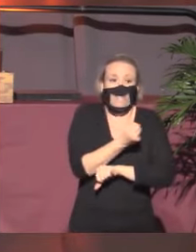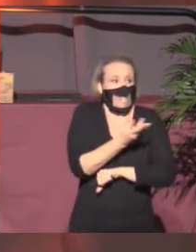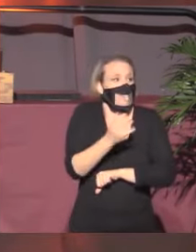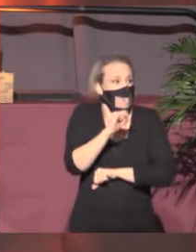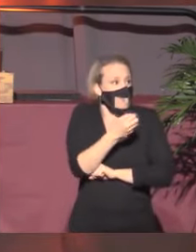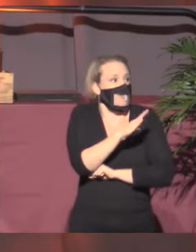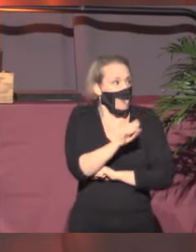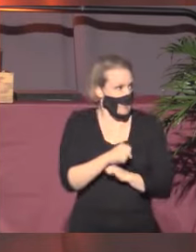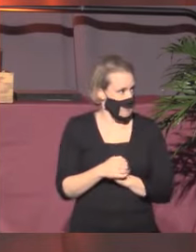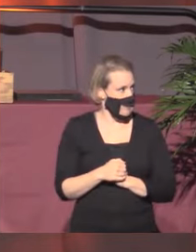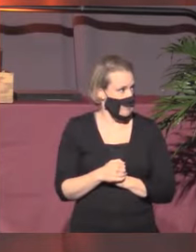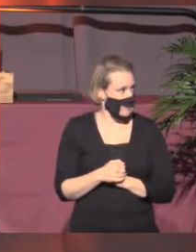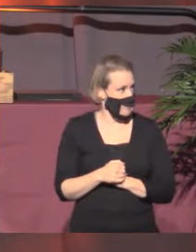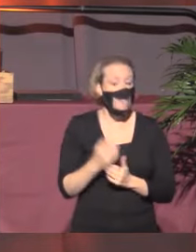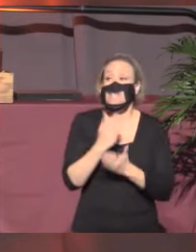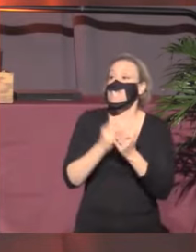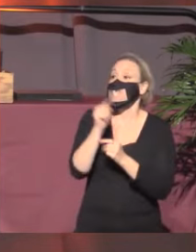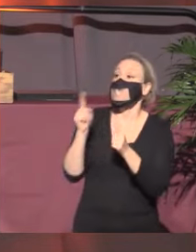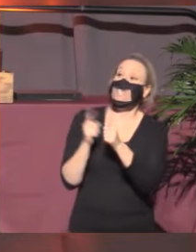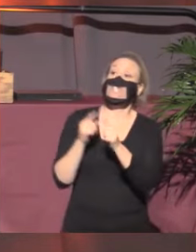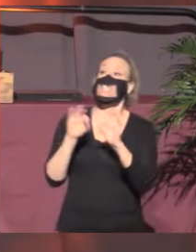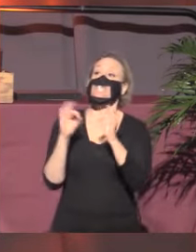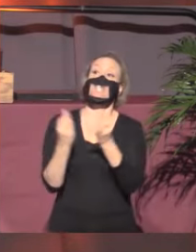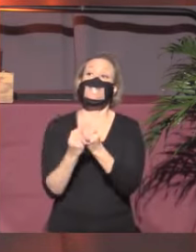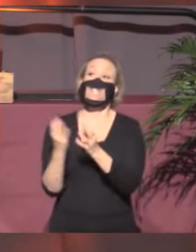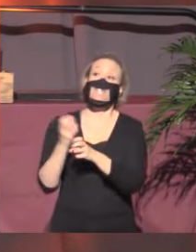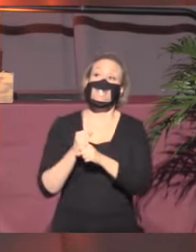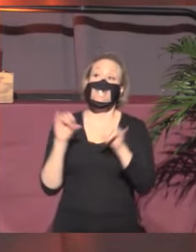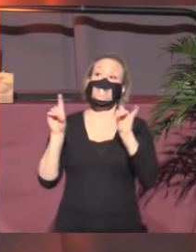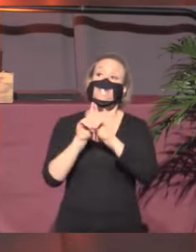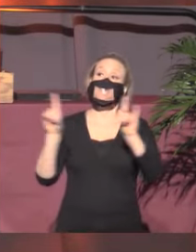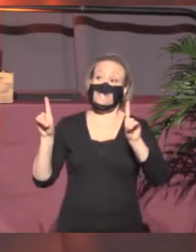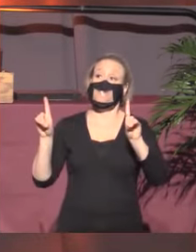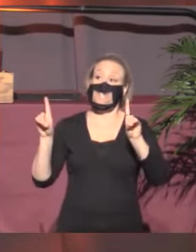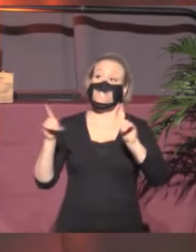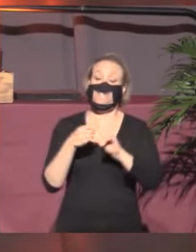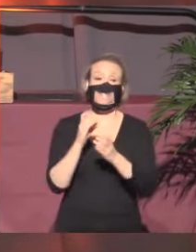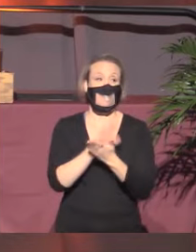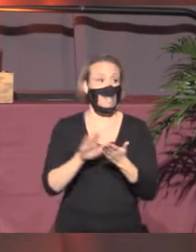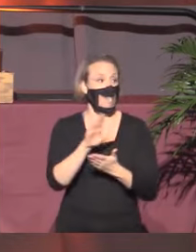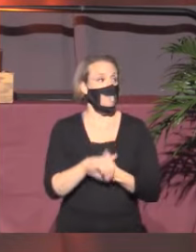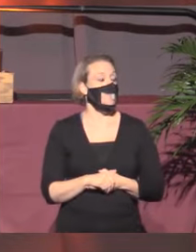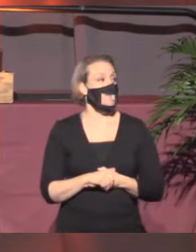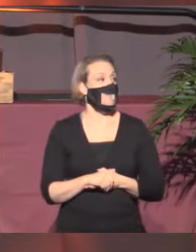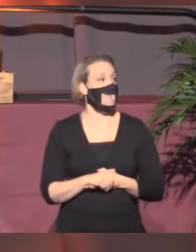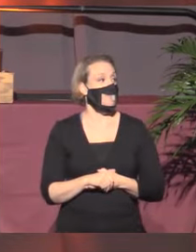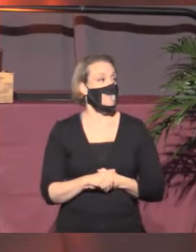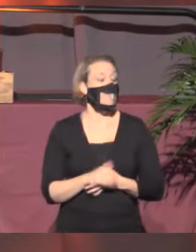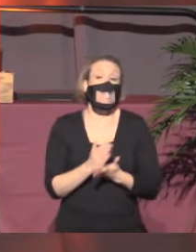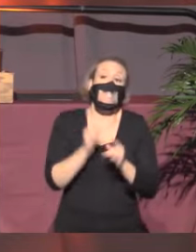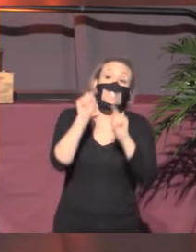the first in your family to receive a college degree. Some of you were deployed while a